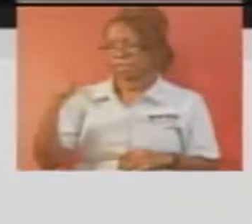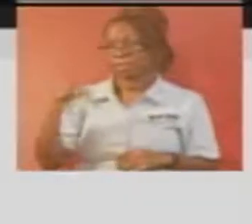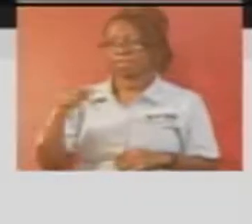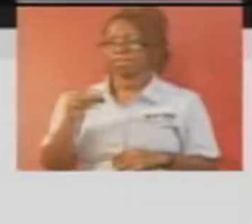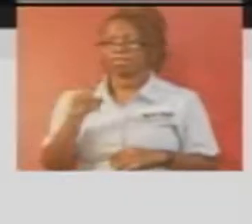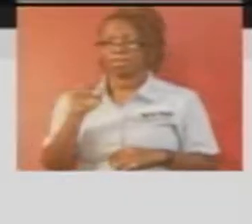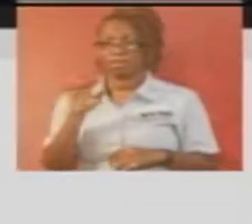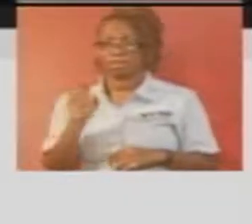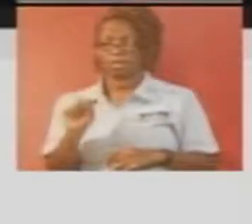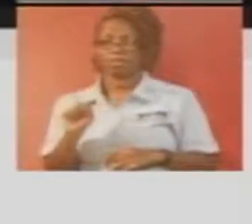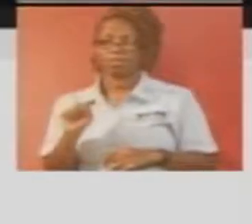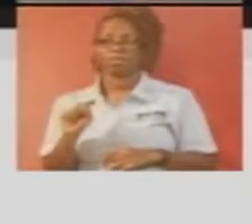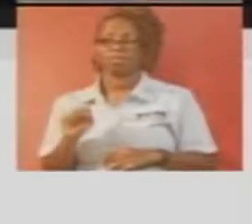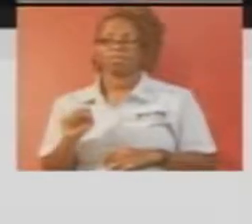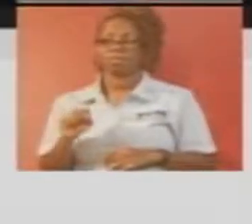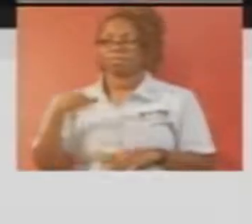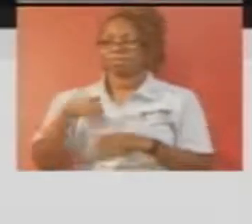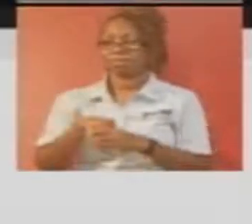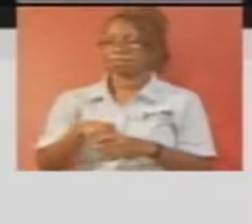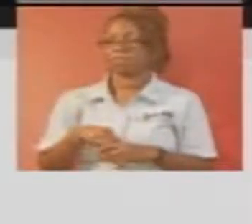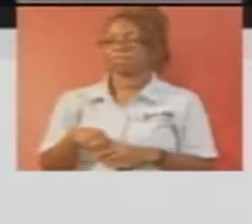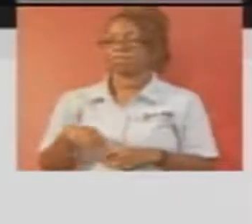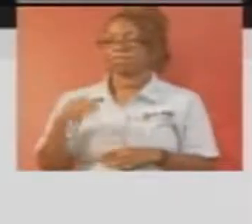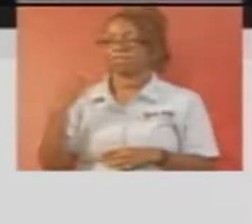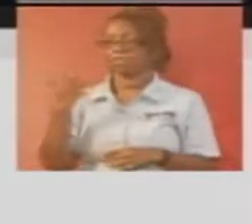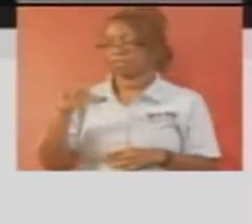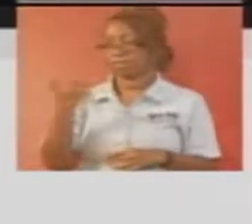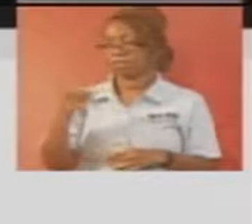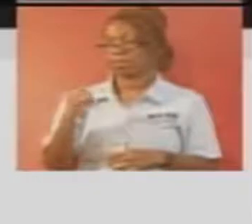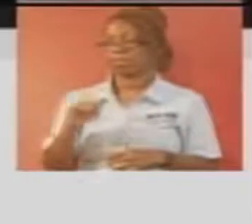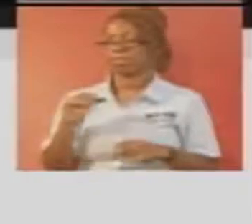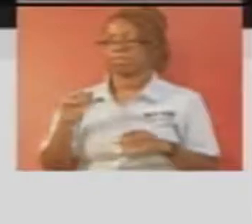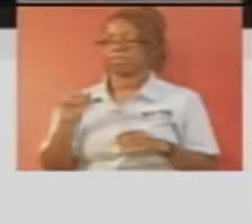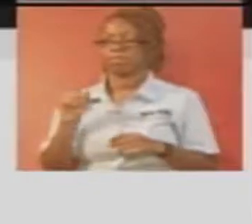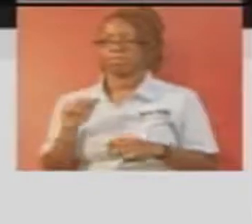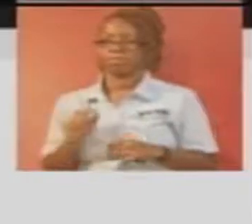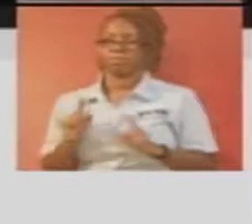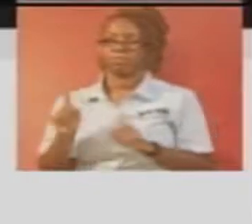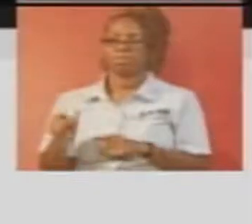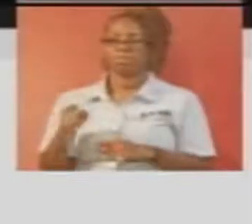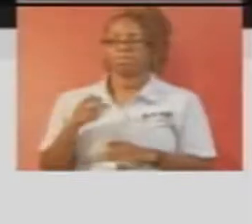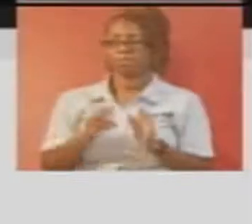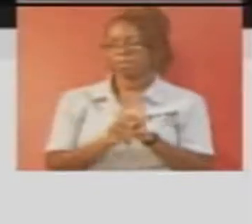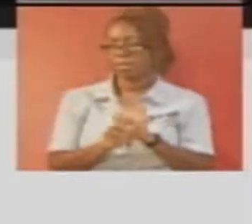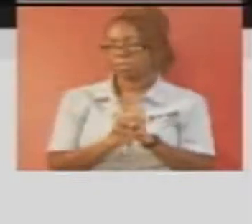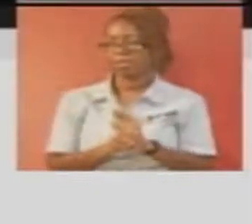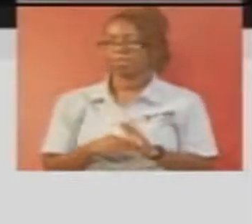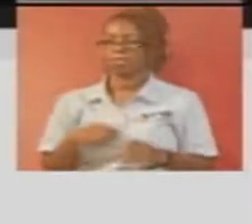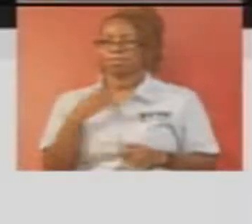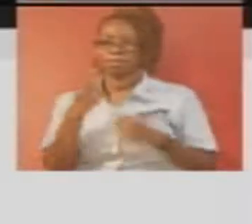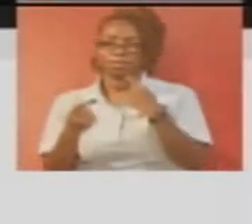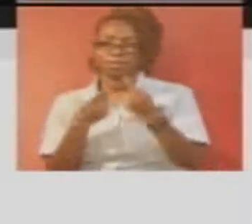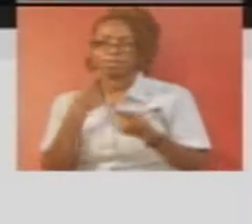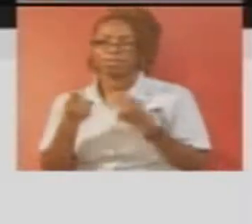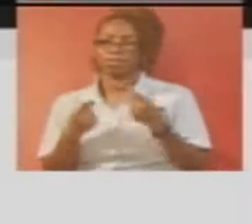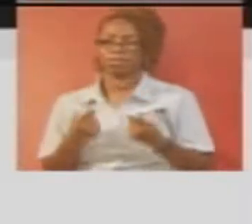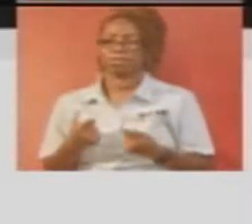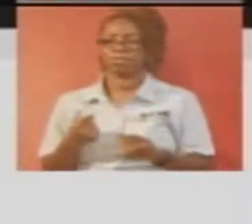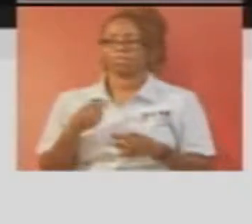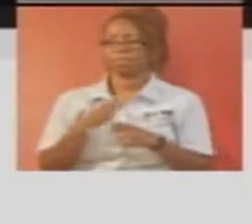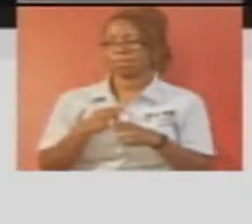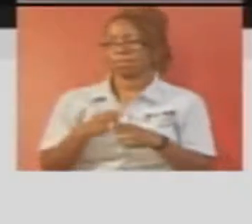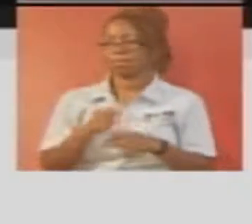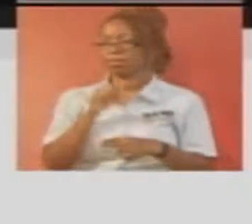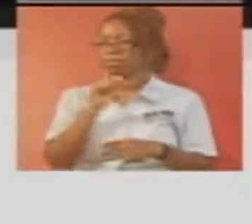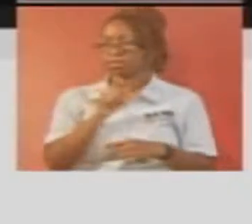and you modify it. Now, obviously, it's not literally green and yellow. I'm just using that to illustrate. So we have a green virus with yellow genetic